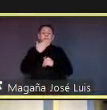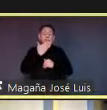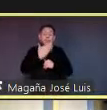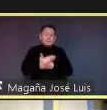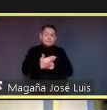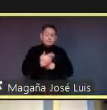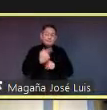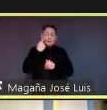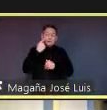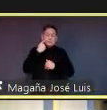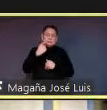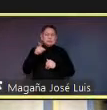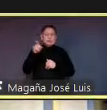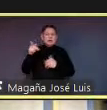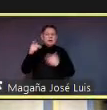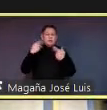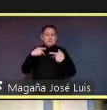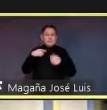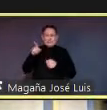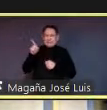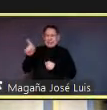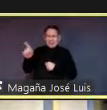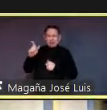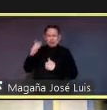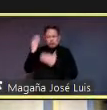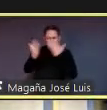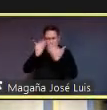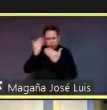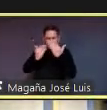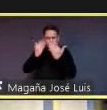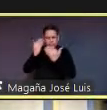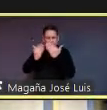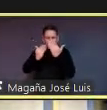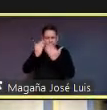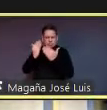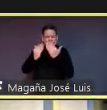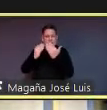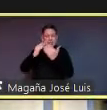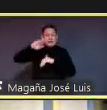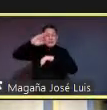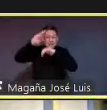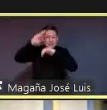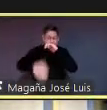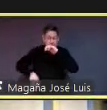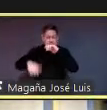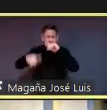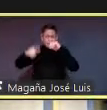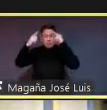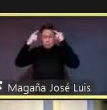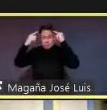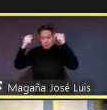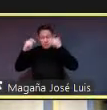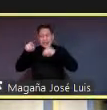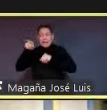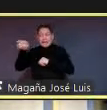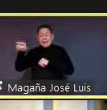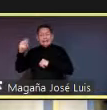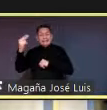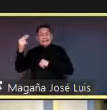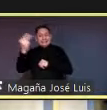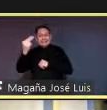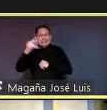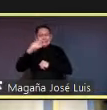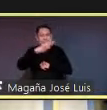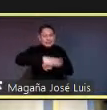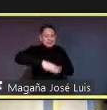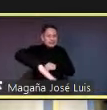Our graduates should meet a professional profile, and that professional profile should respond to the social